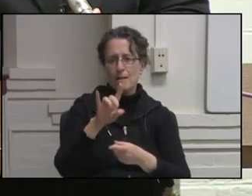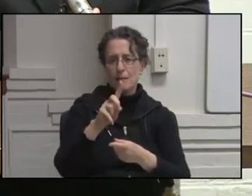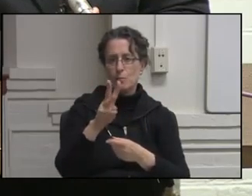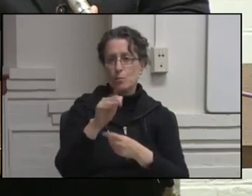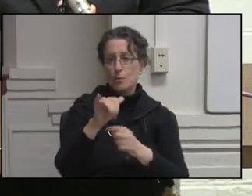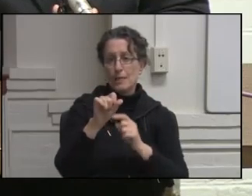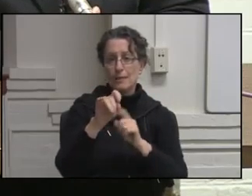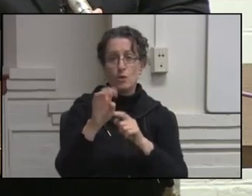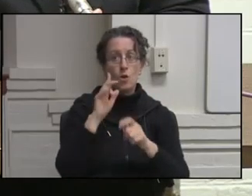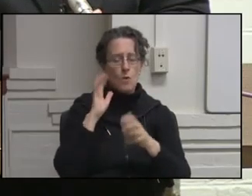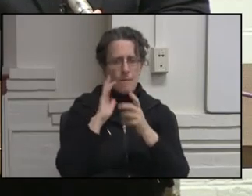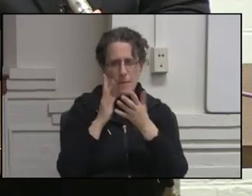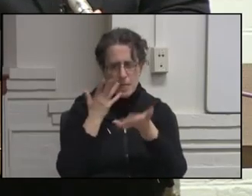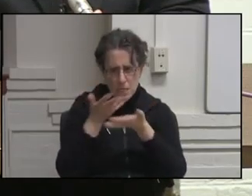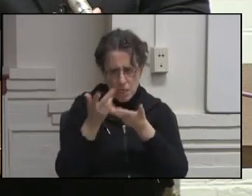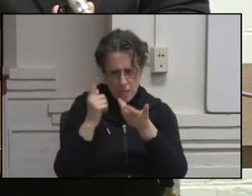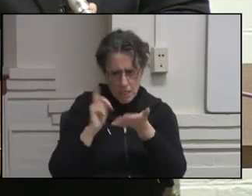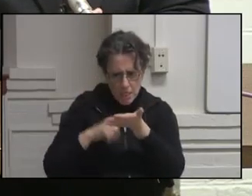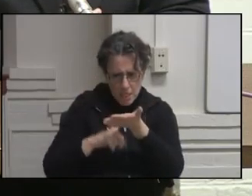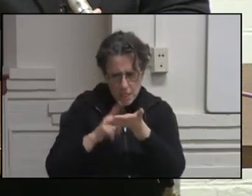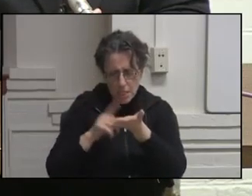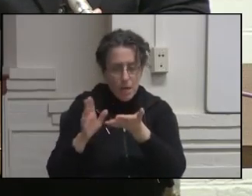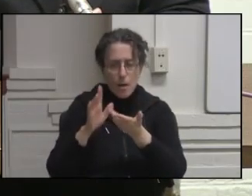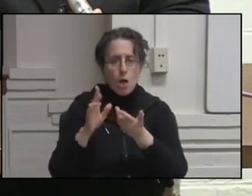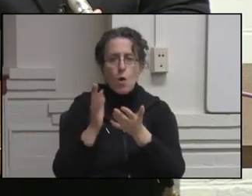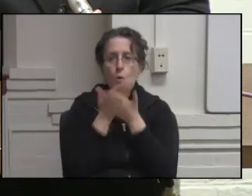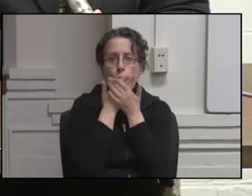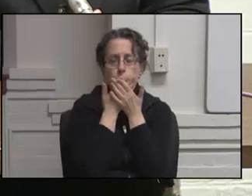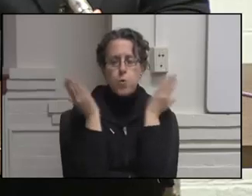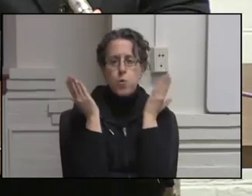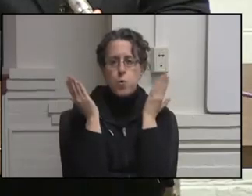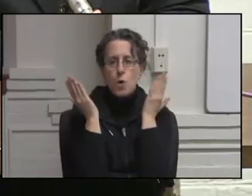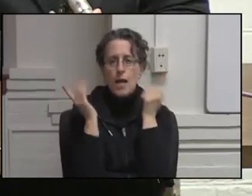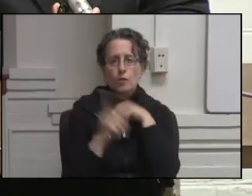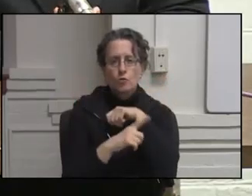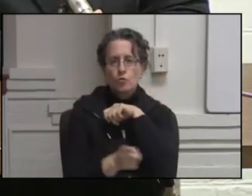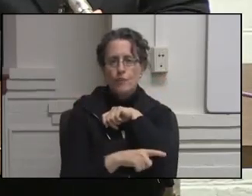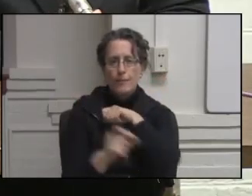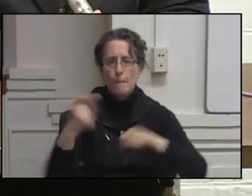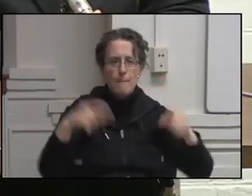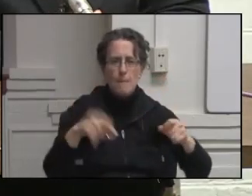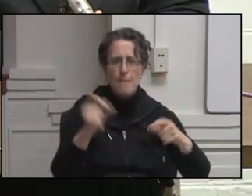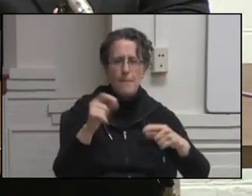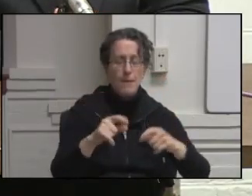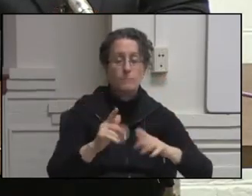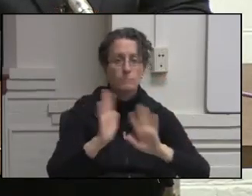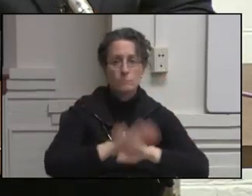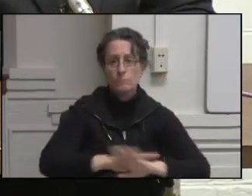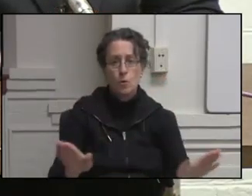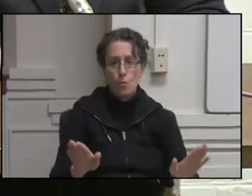zero waste event. There will not be trash cans where you can throw whatever you want in there. There will be stations where you're going to have to